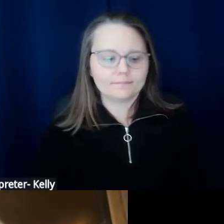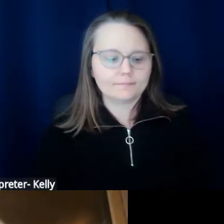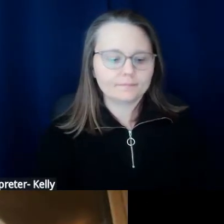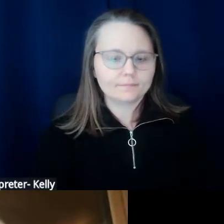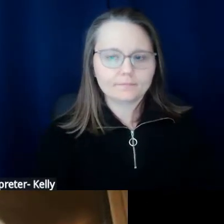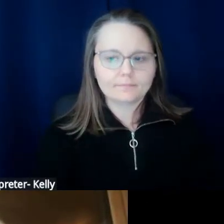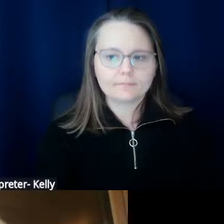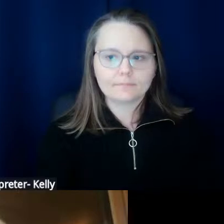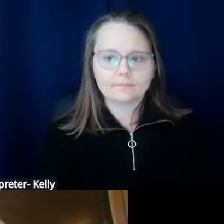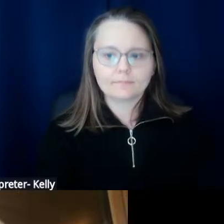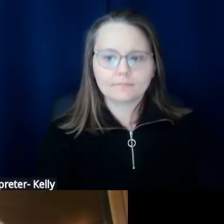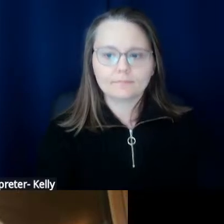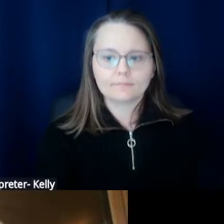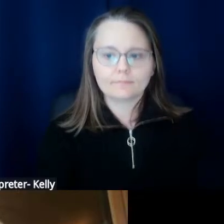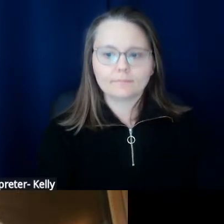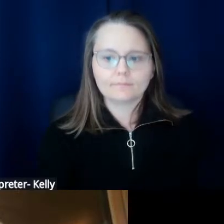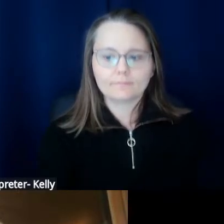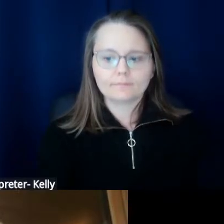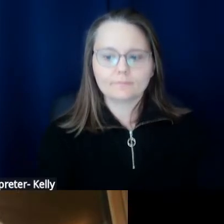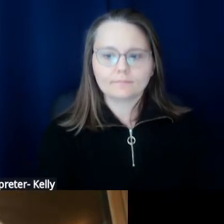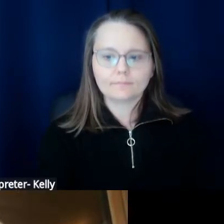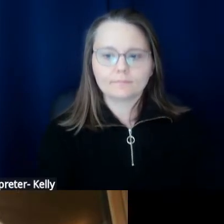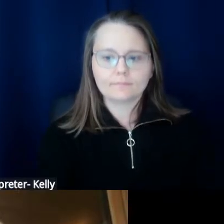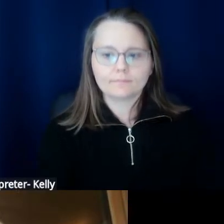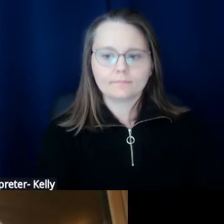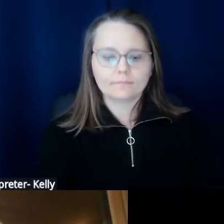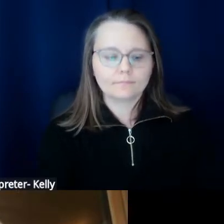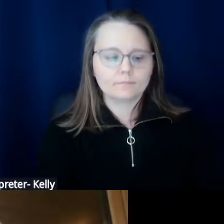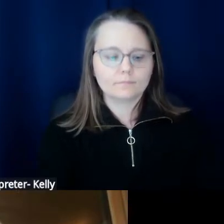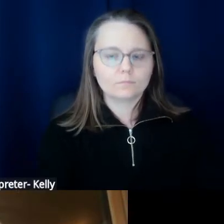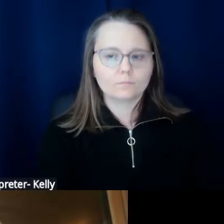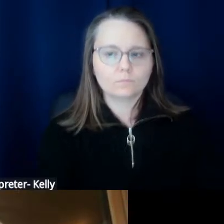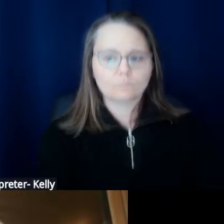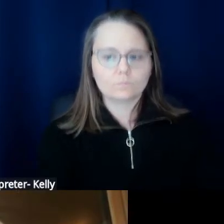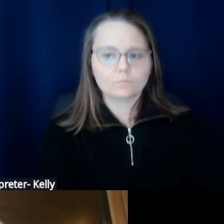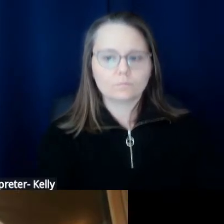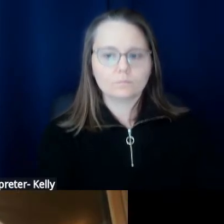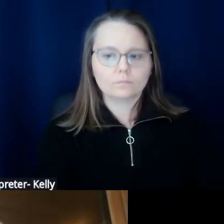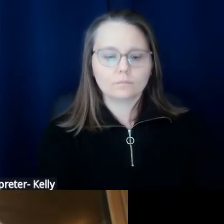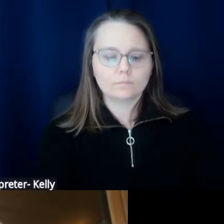I'll grab this. Testing, okay. Two things.